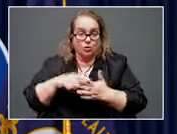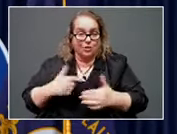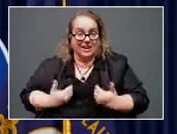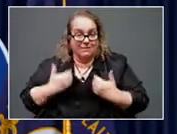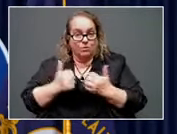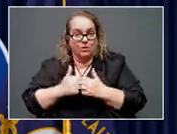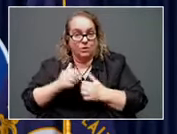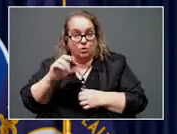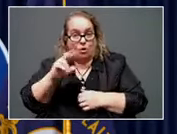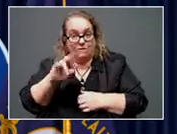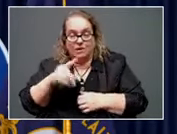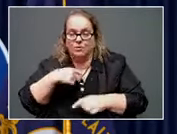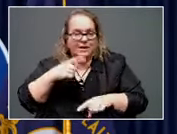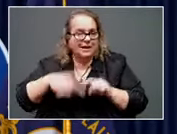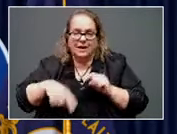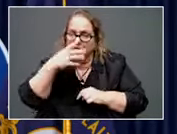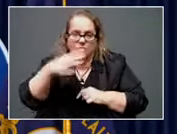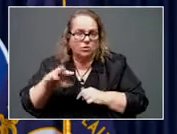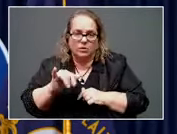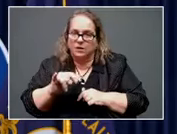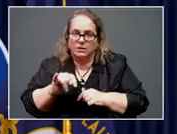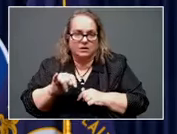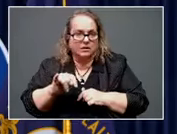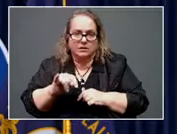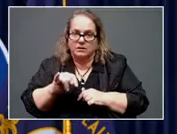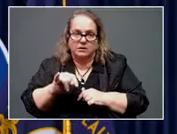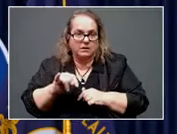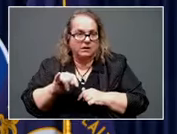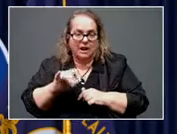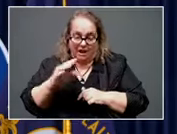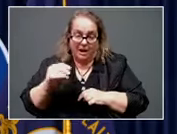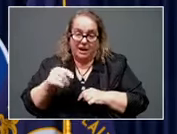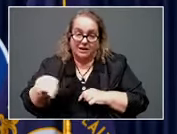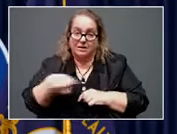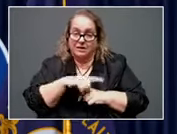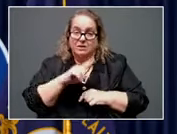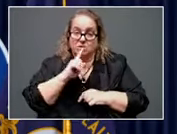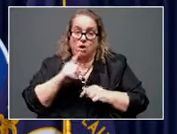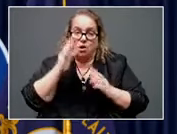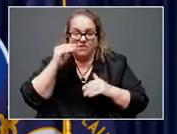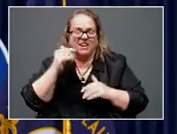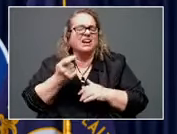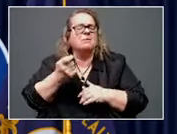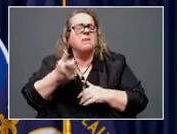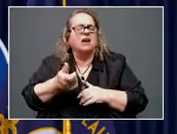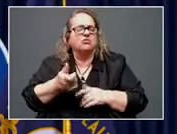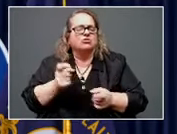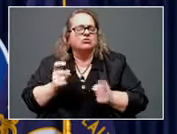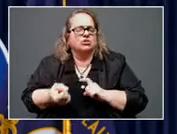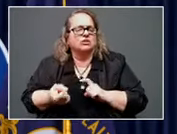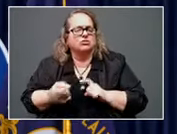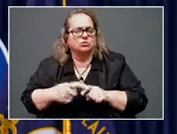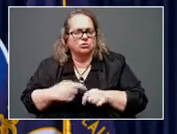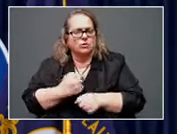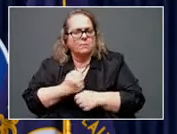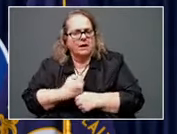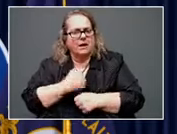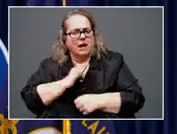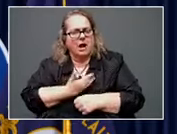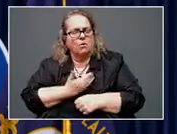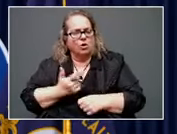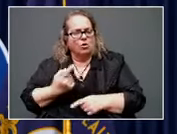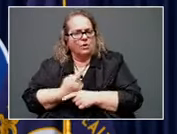cannot ignore it. And these are hopefully minor changes to make in our regular lives.